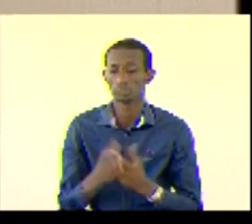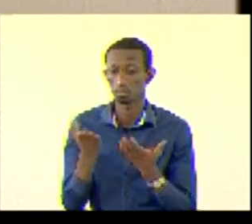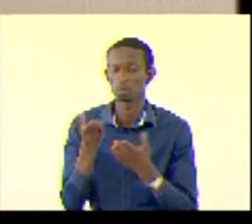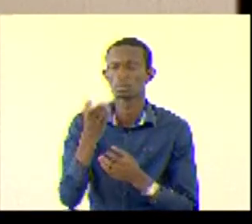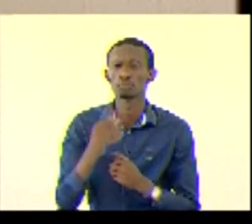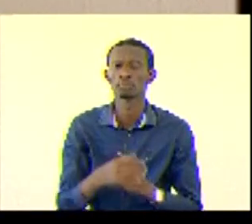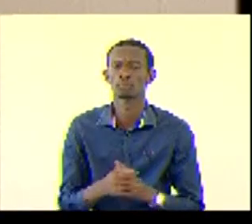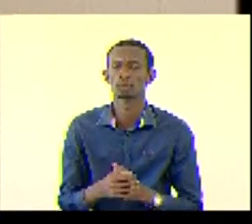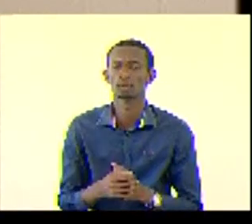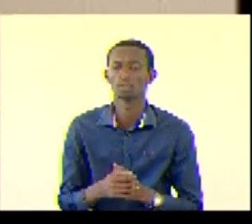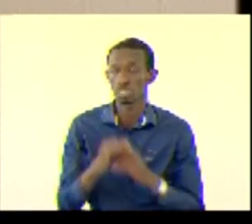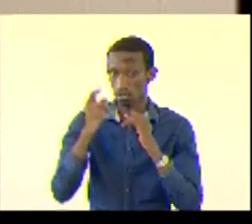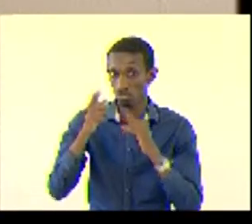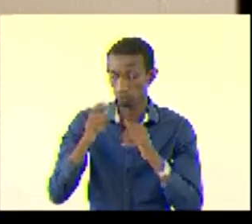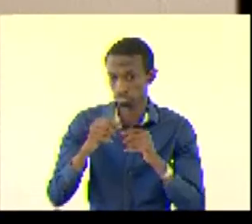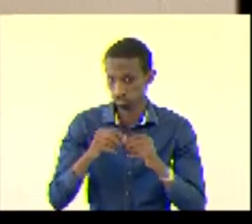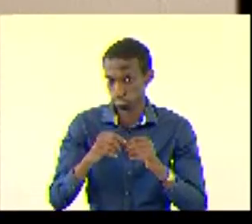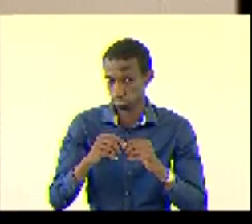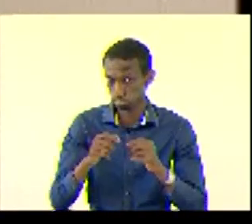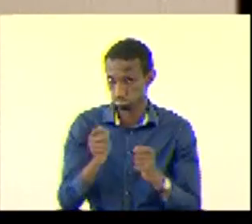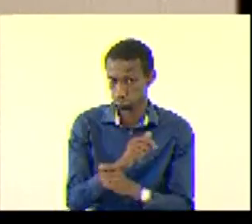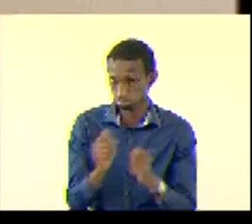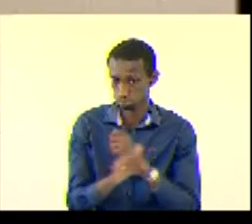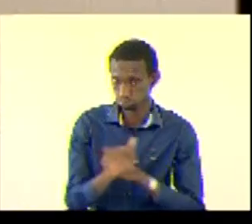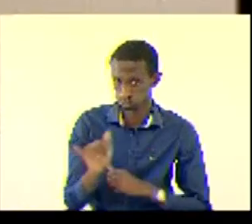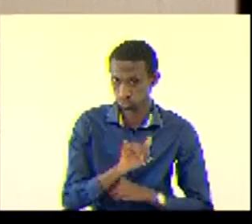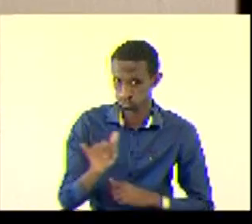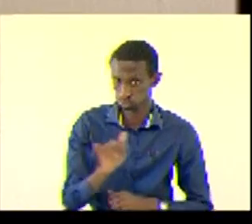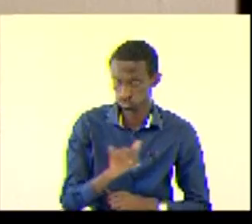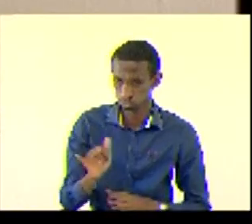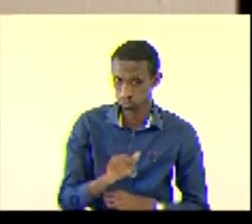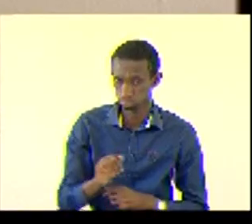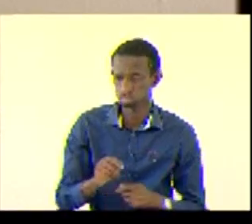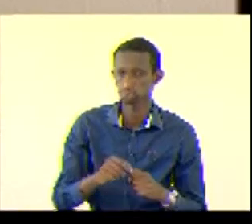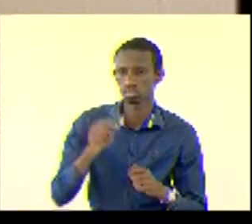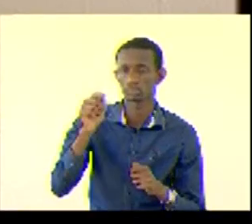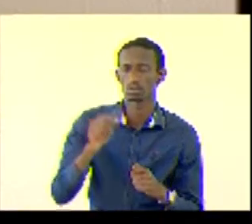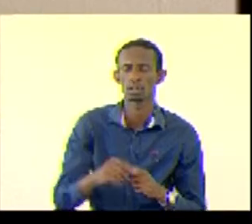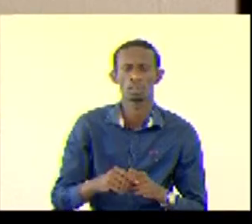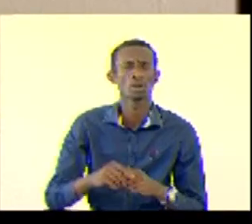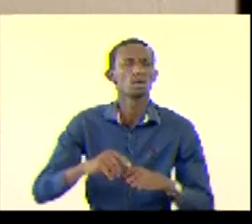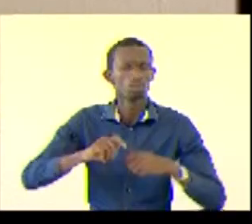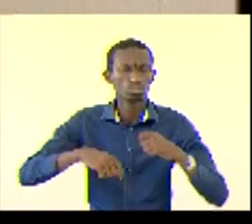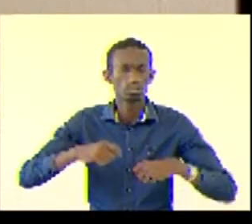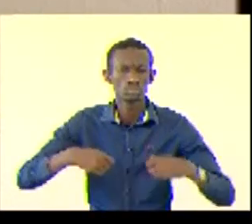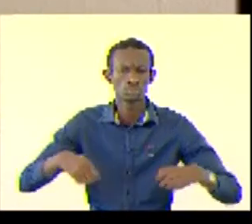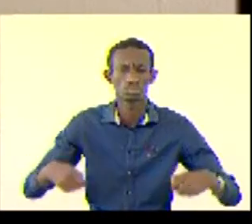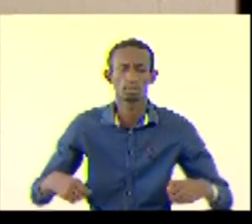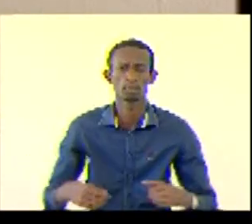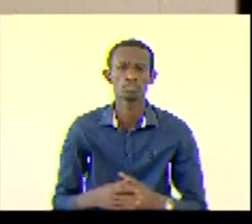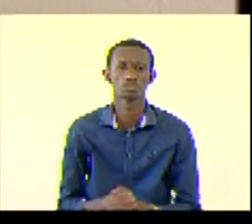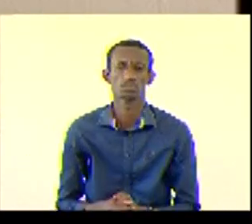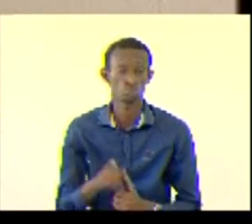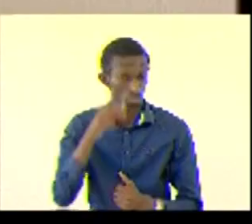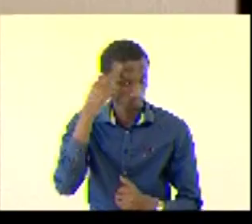Here, if it is moving like this, the reaction, if you remember how it was, or this is how,